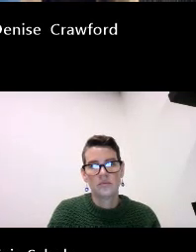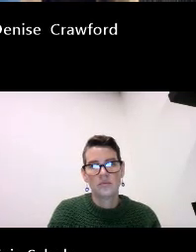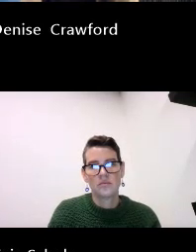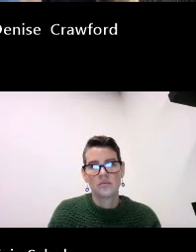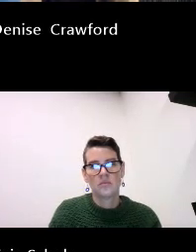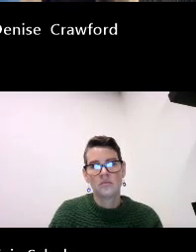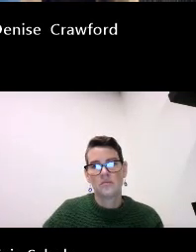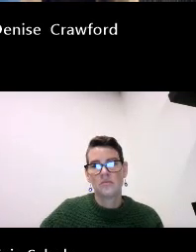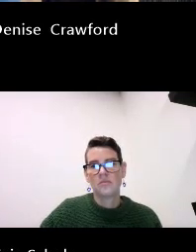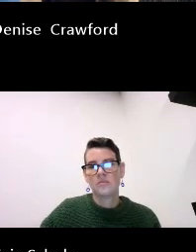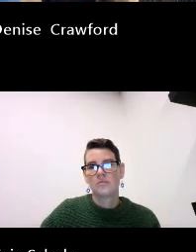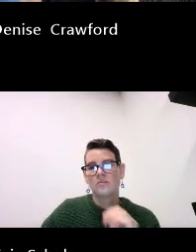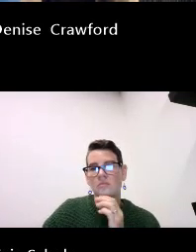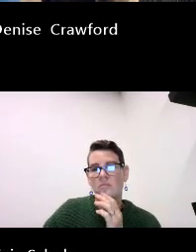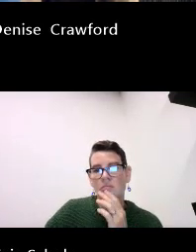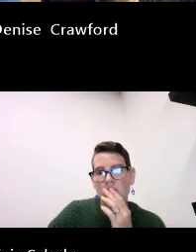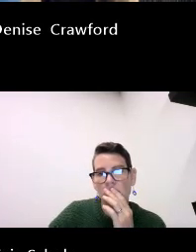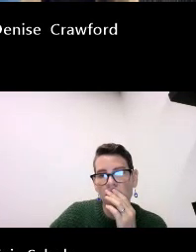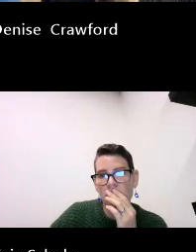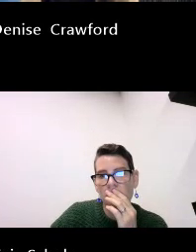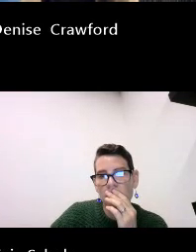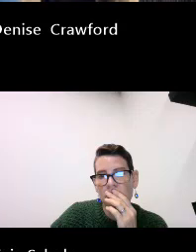some progress note